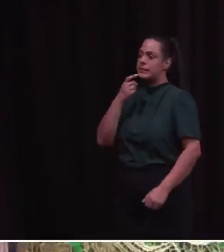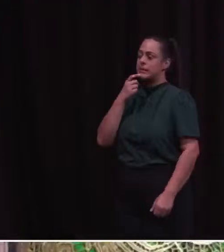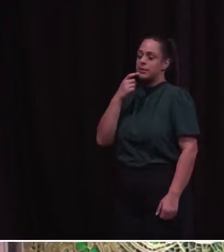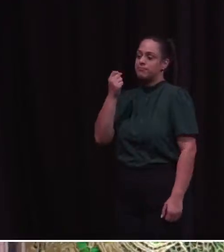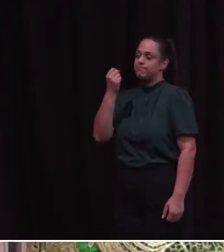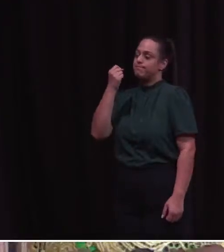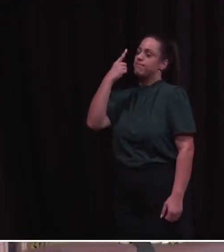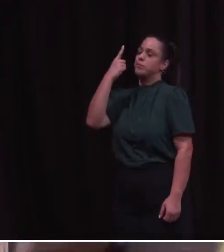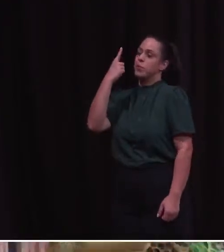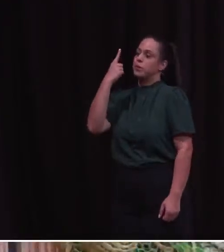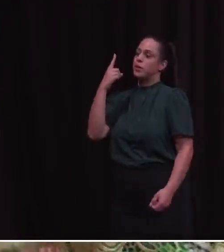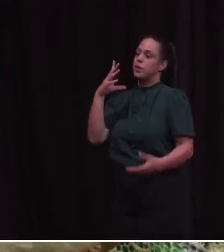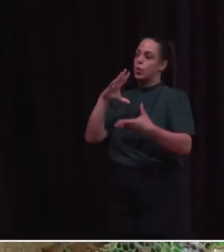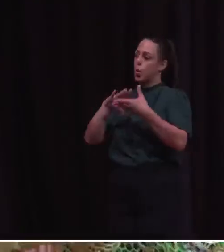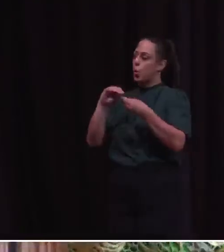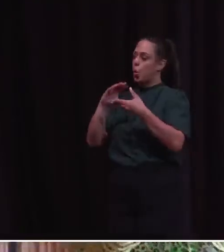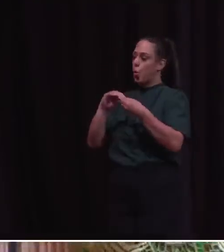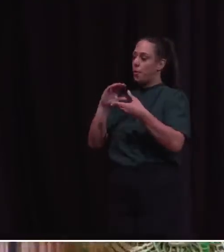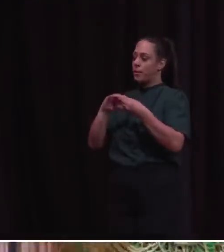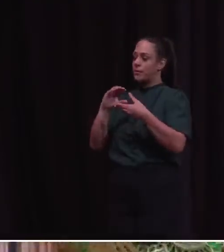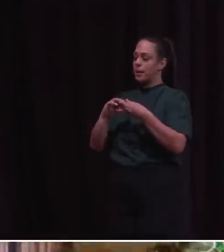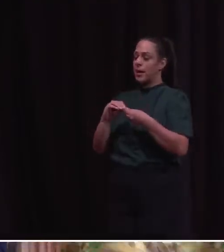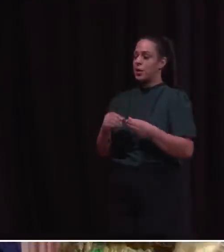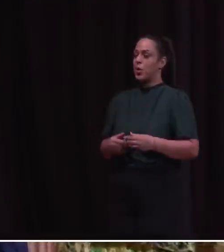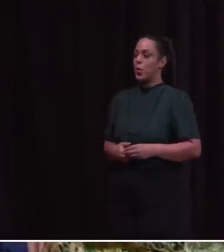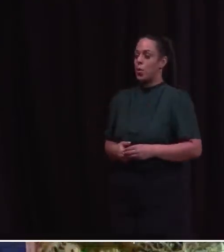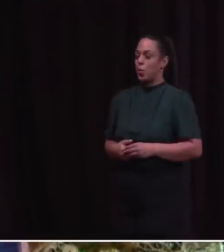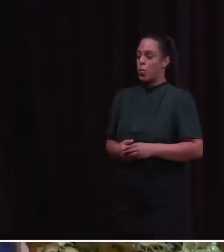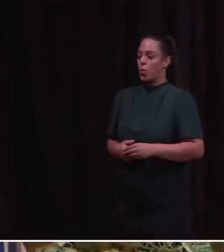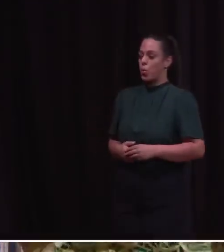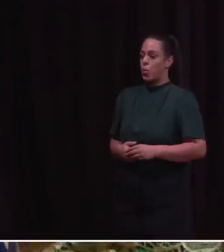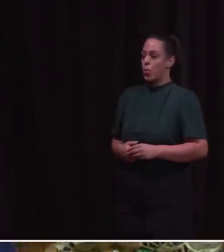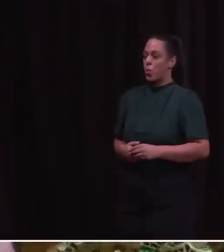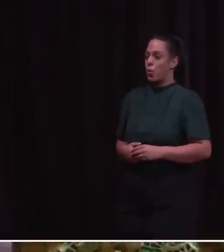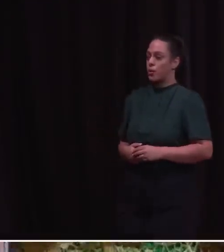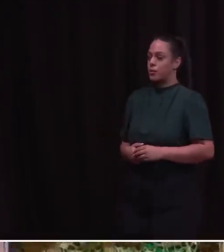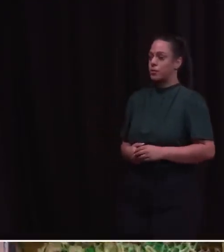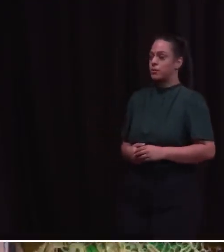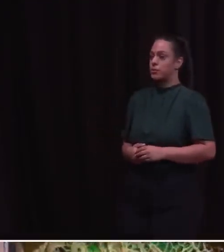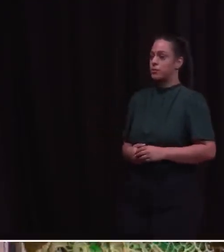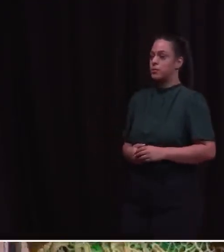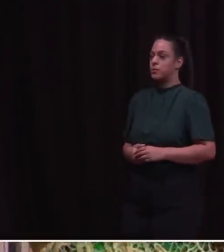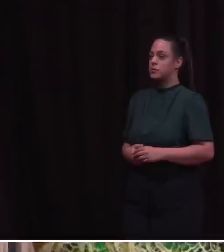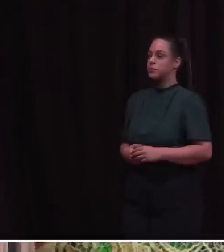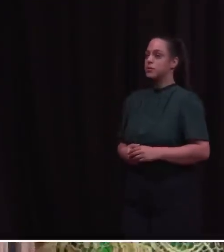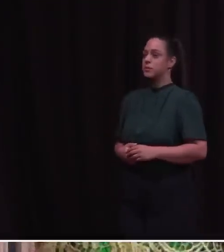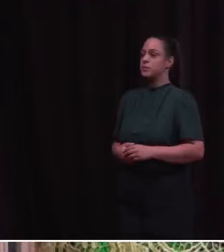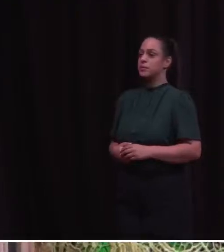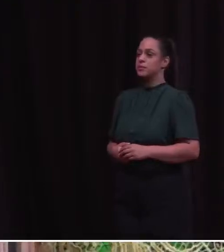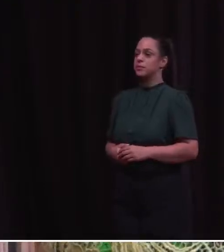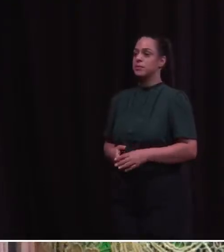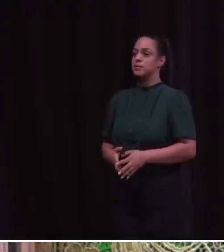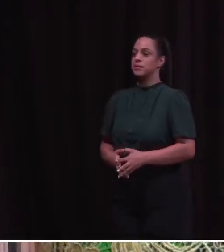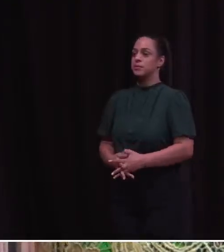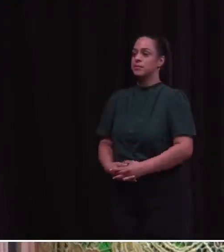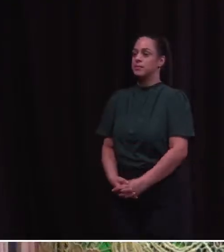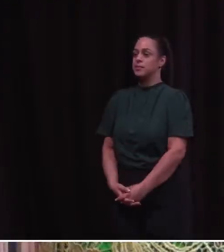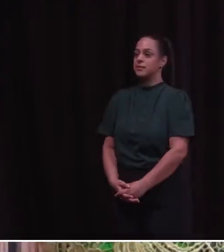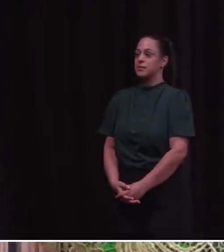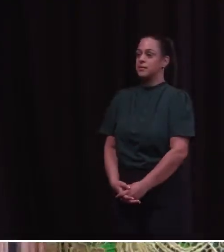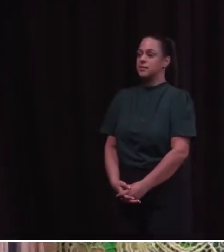together. She can come here and talk to me. Dice que sí, puedes venir acá al frente y hacer la